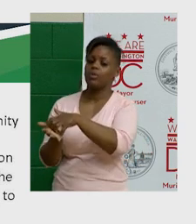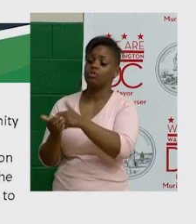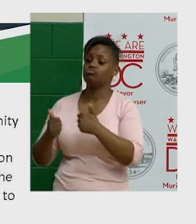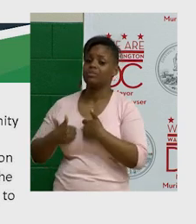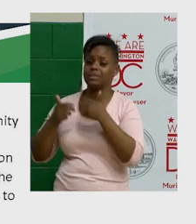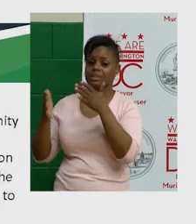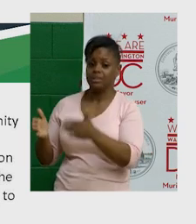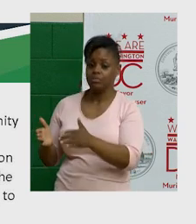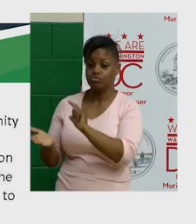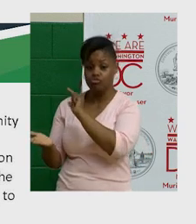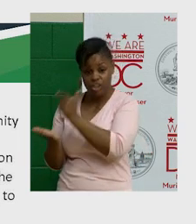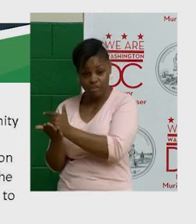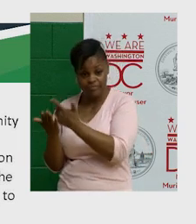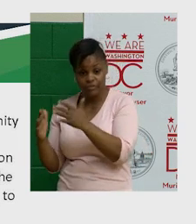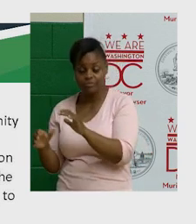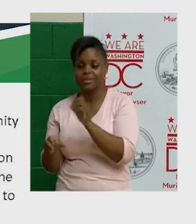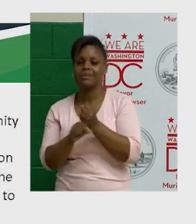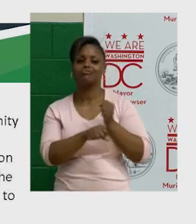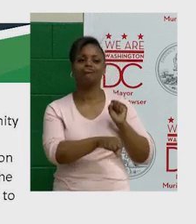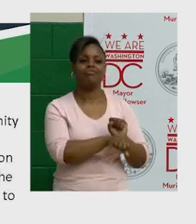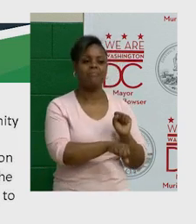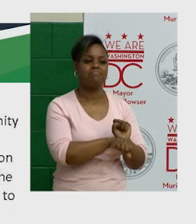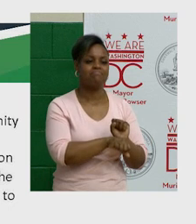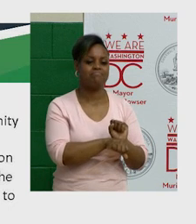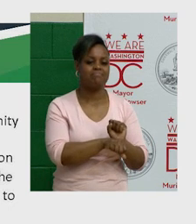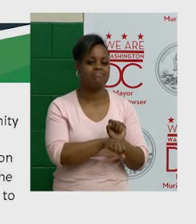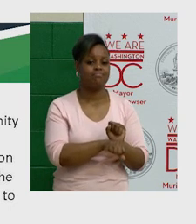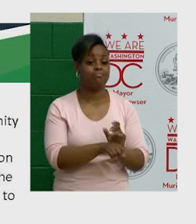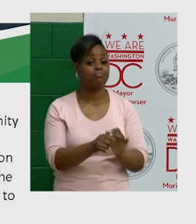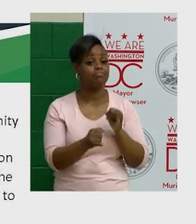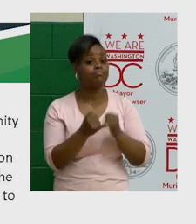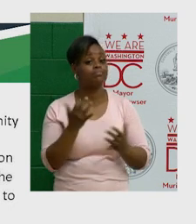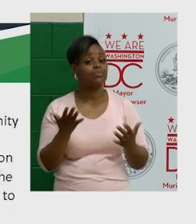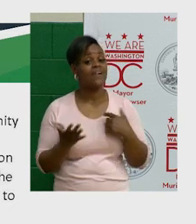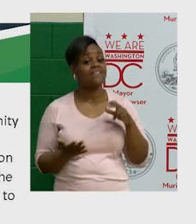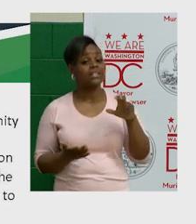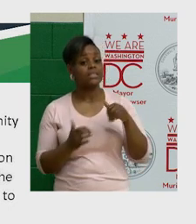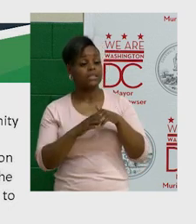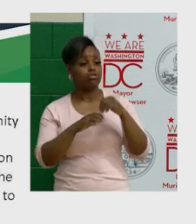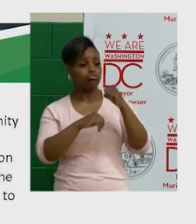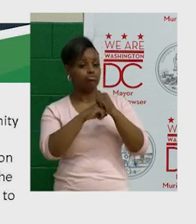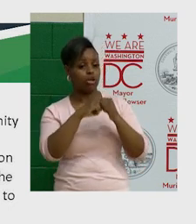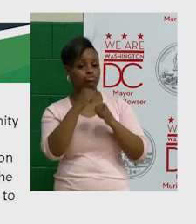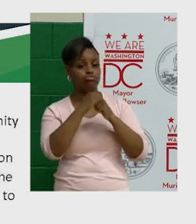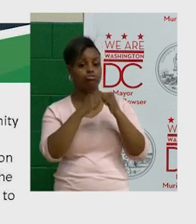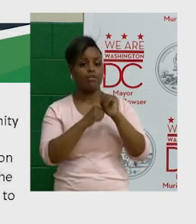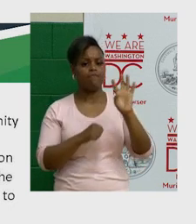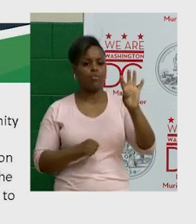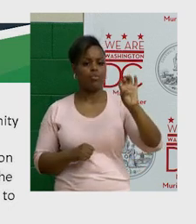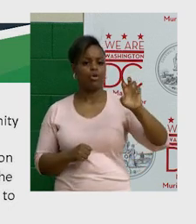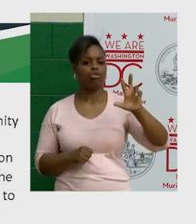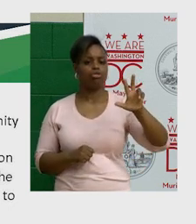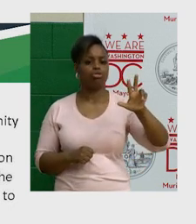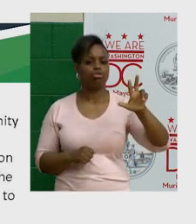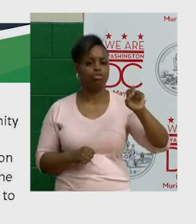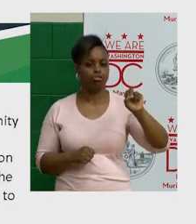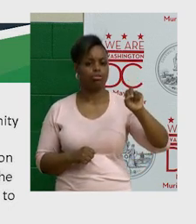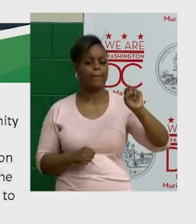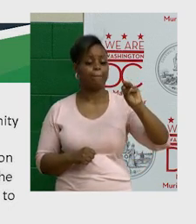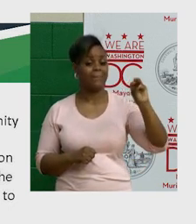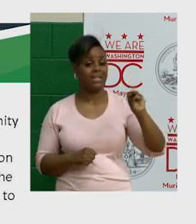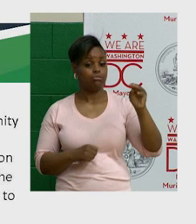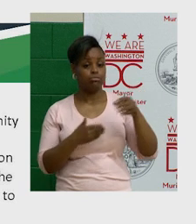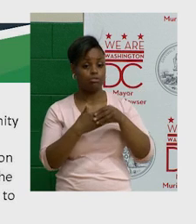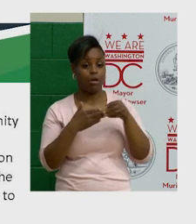with great jobs. And lastly, we are investing in our infrastructure. So we put $430 million into the budget